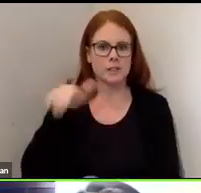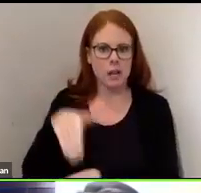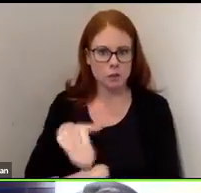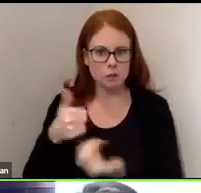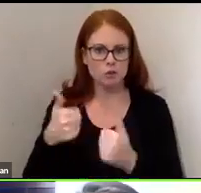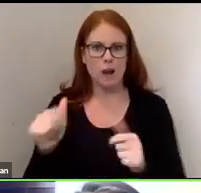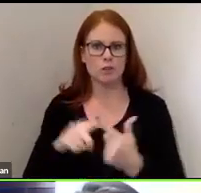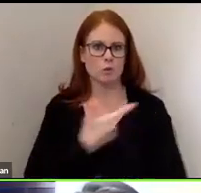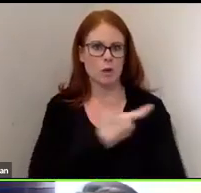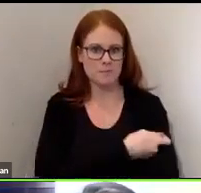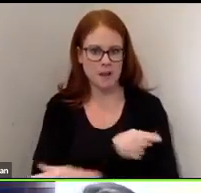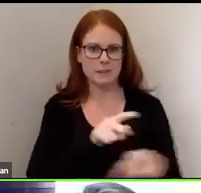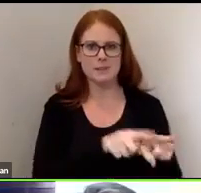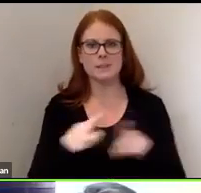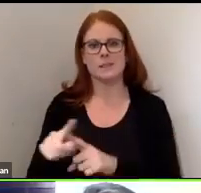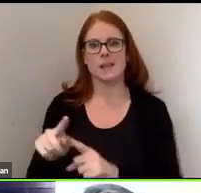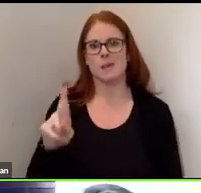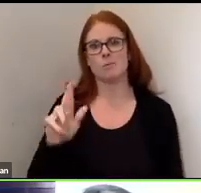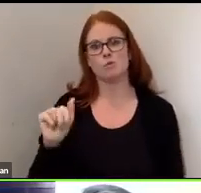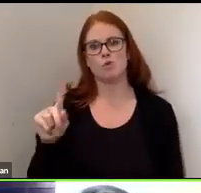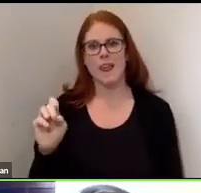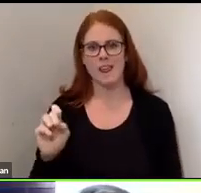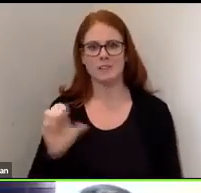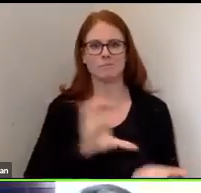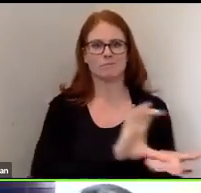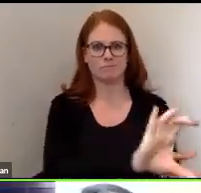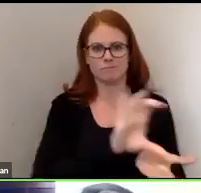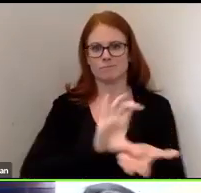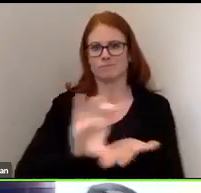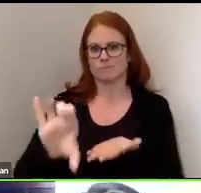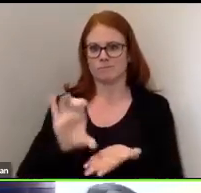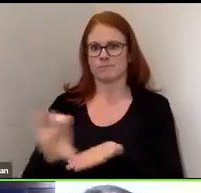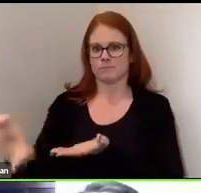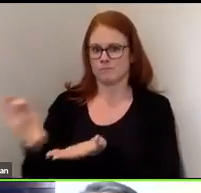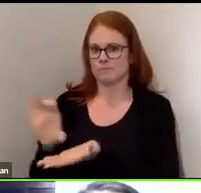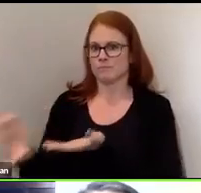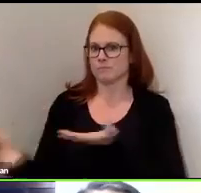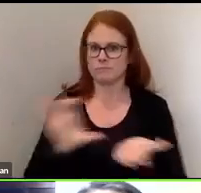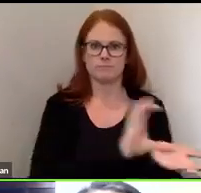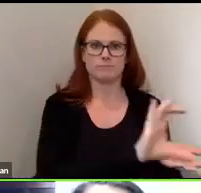same rate across the board so that we can move the entire group together